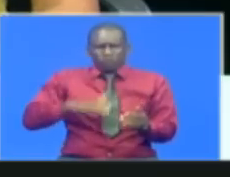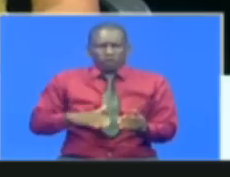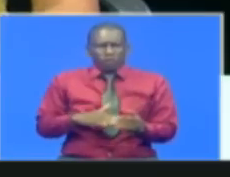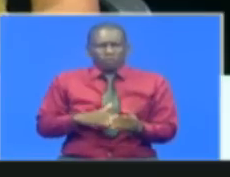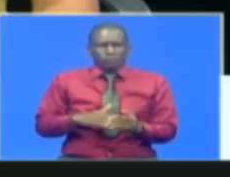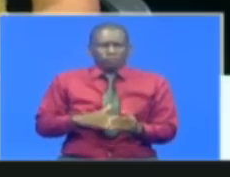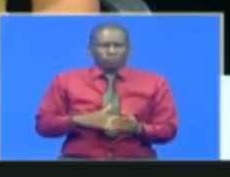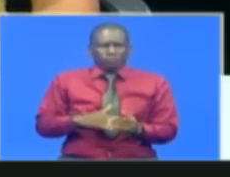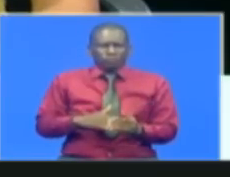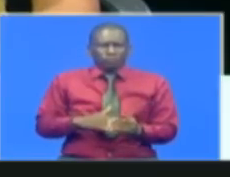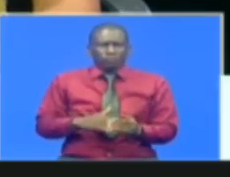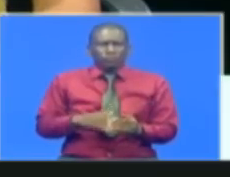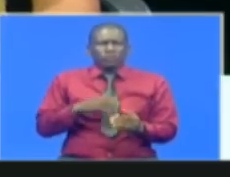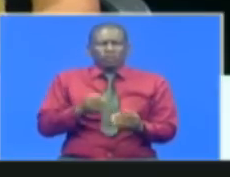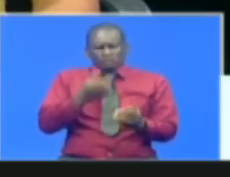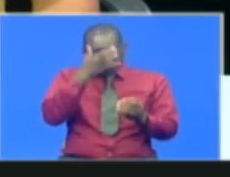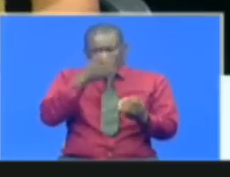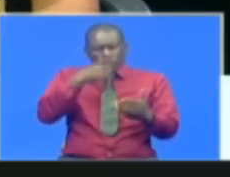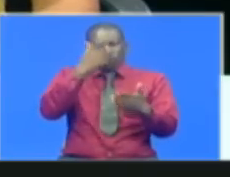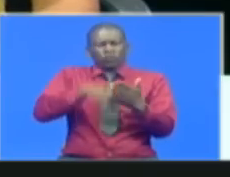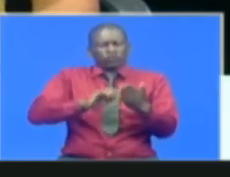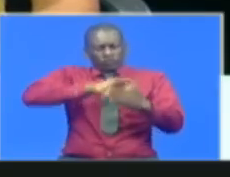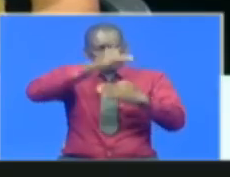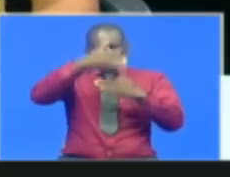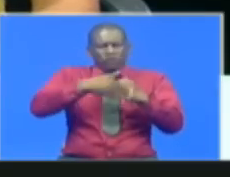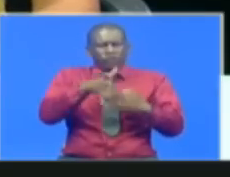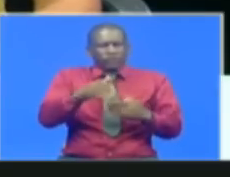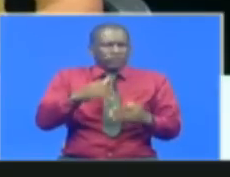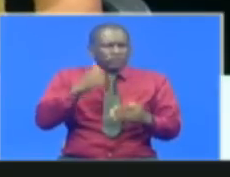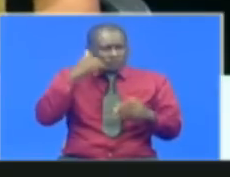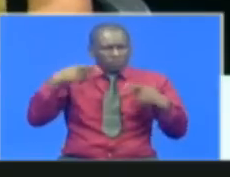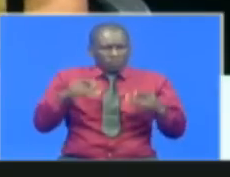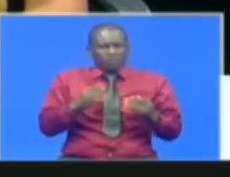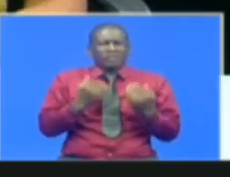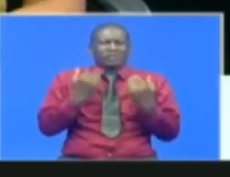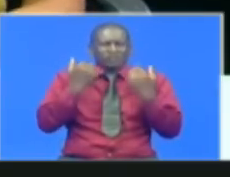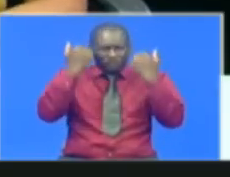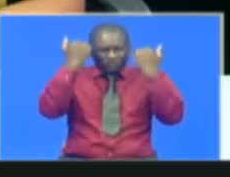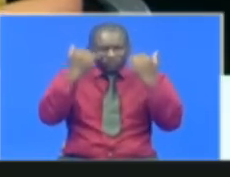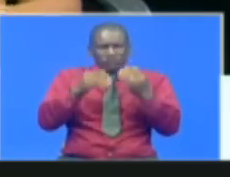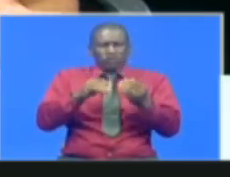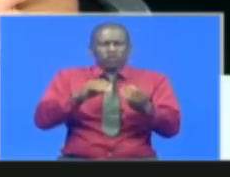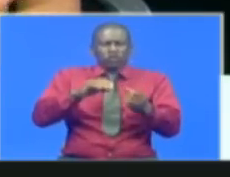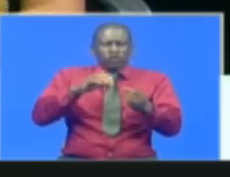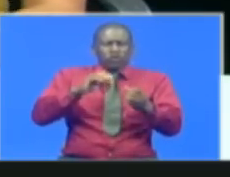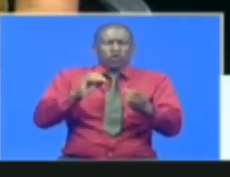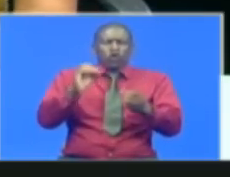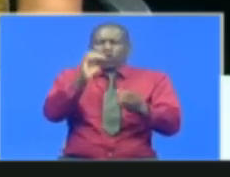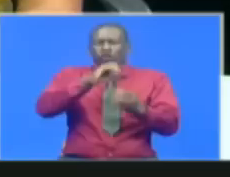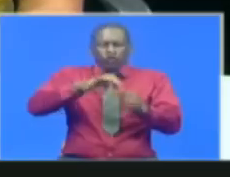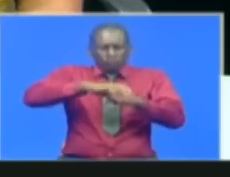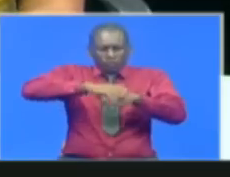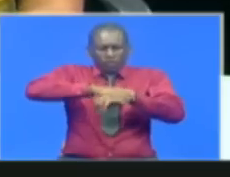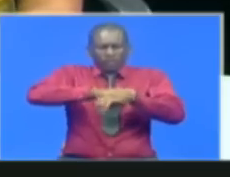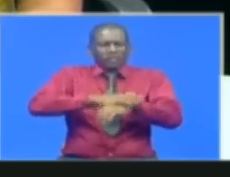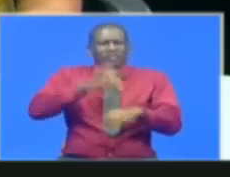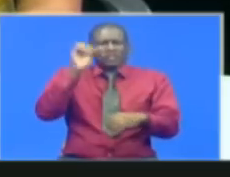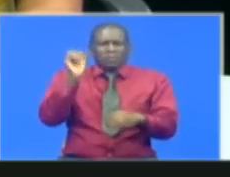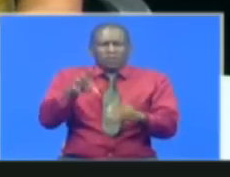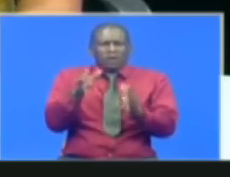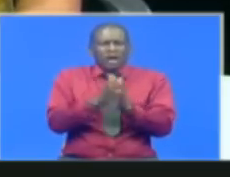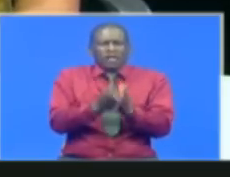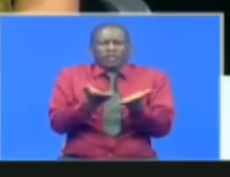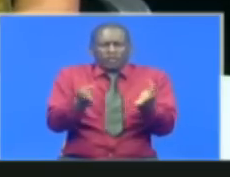of the required rehabilitation of such patients adds to the stress. Now, occupational therapy is costly and rather